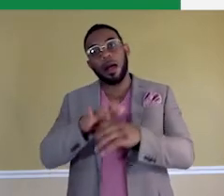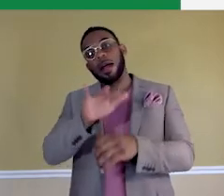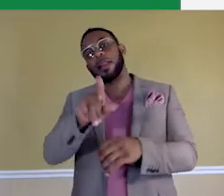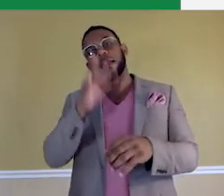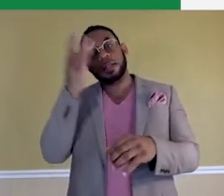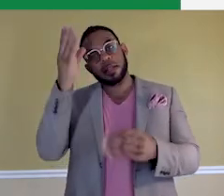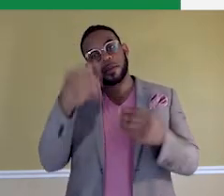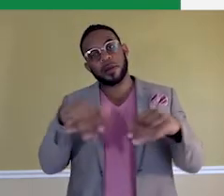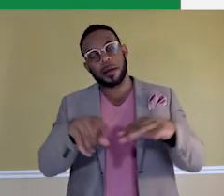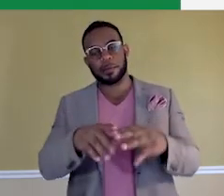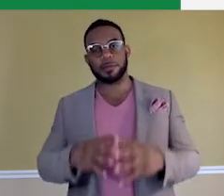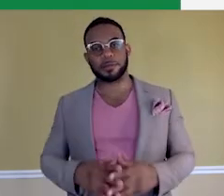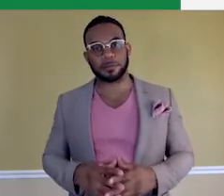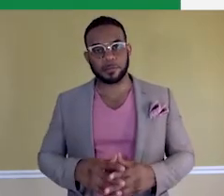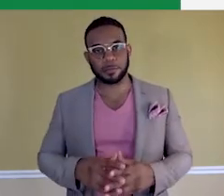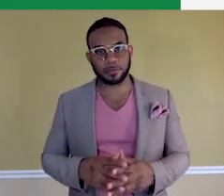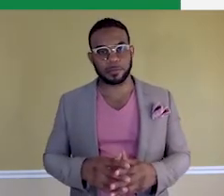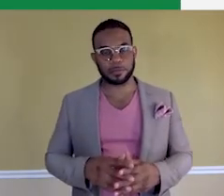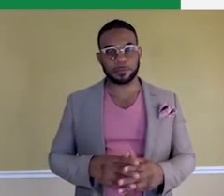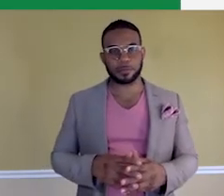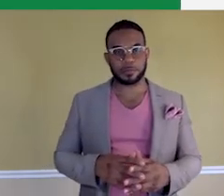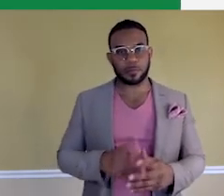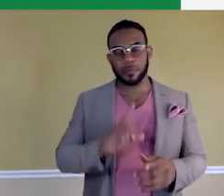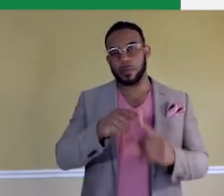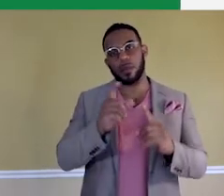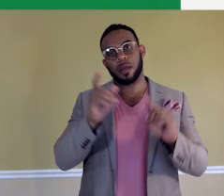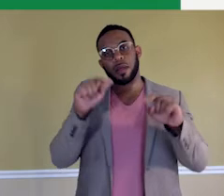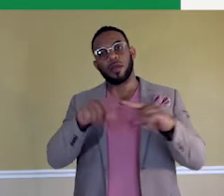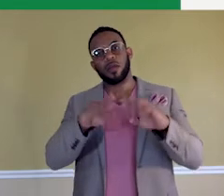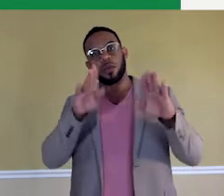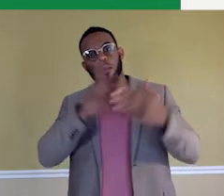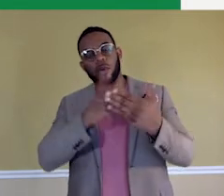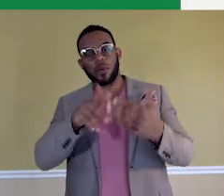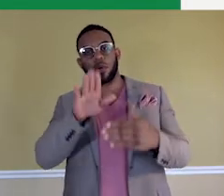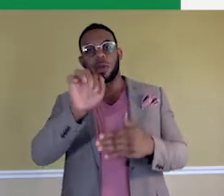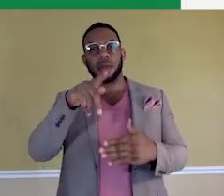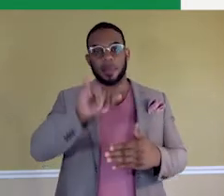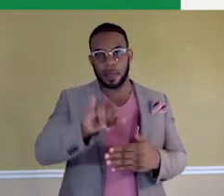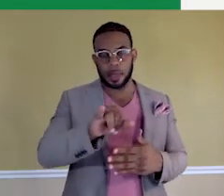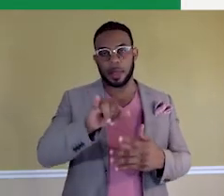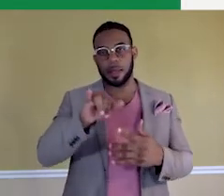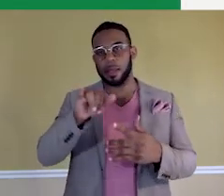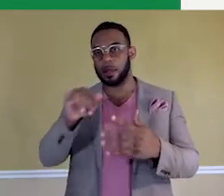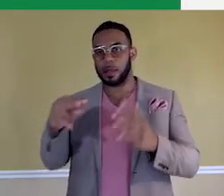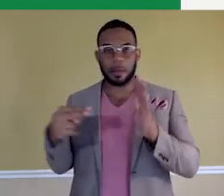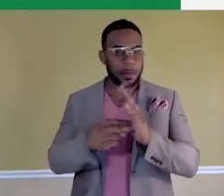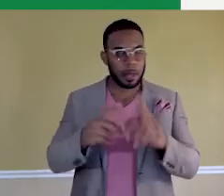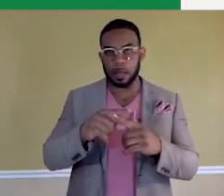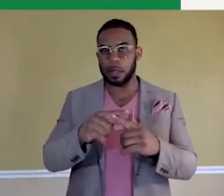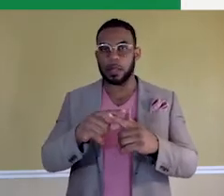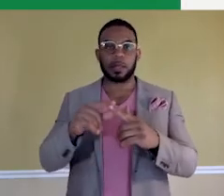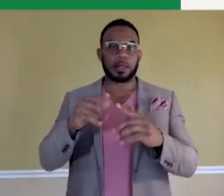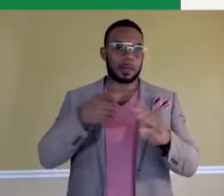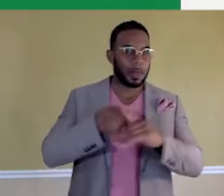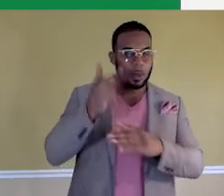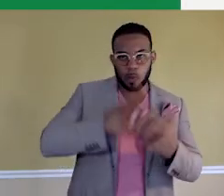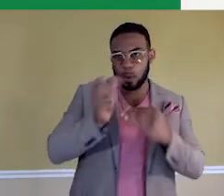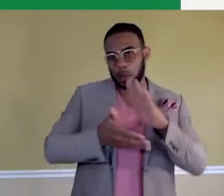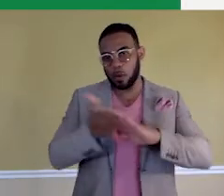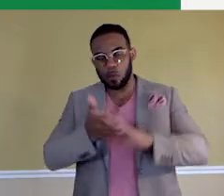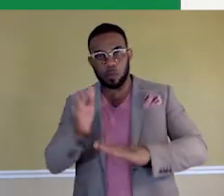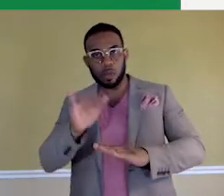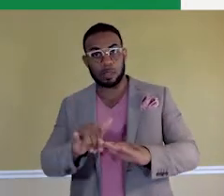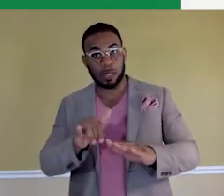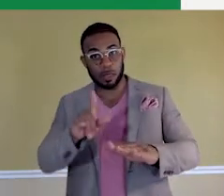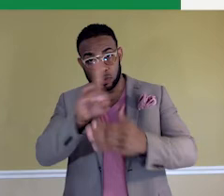the intellectual property law. When it comes to programs, your APIs, your plugins, the main program that runs, the program